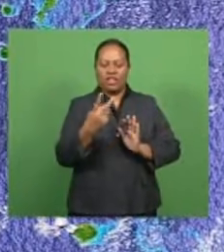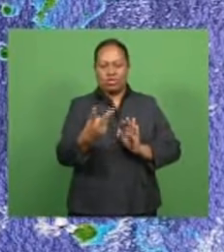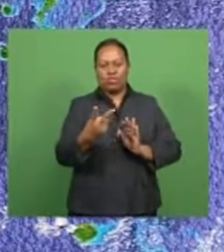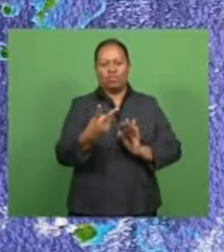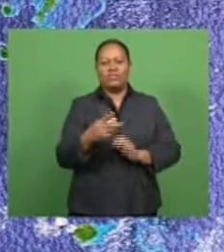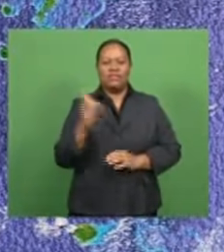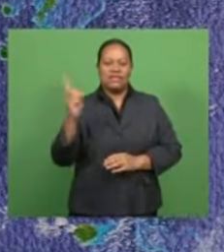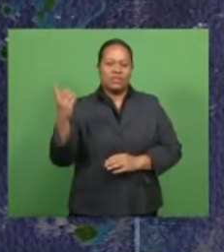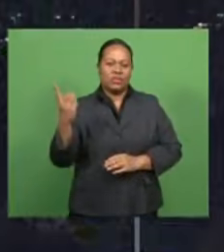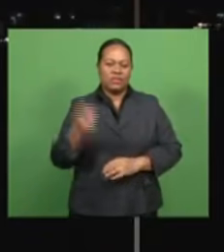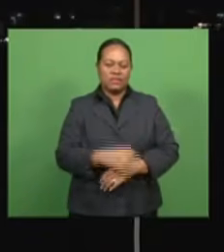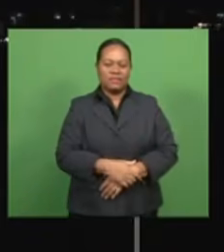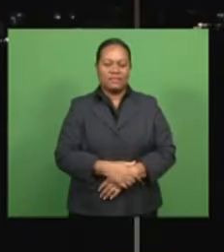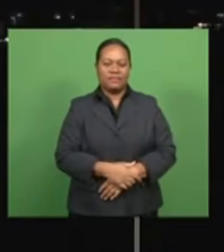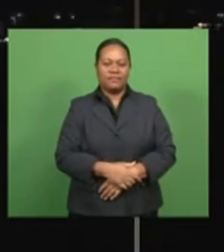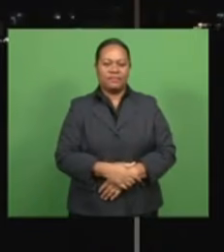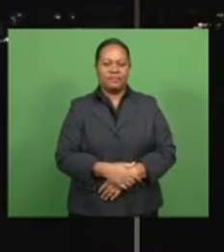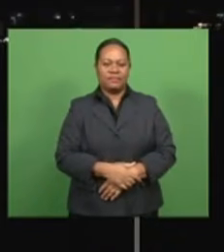degrees.